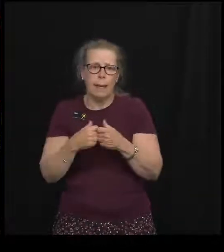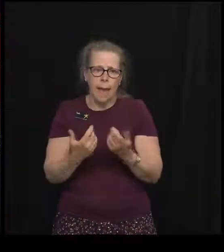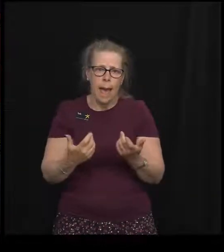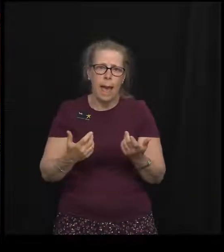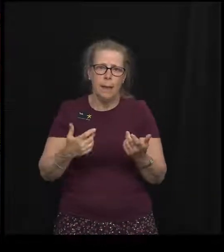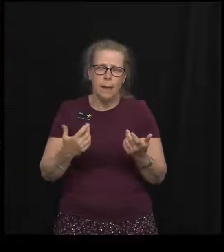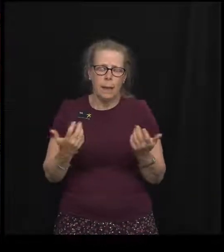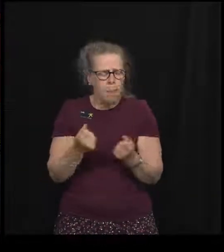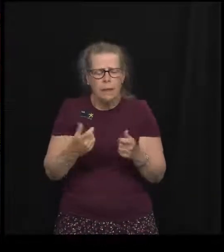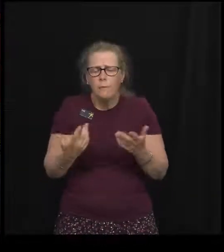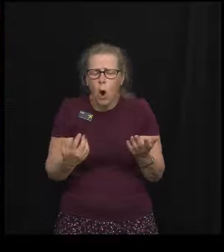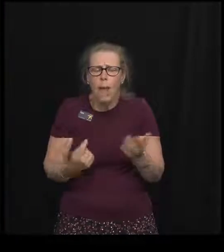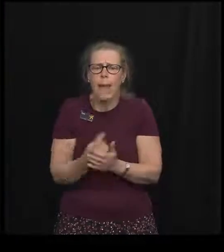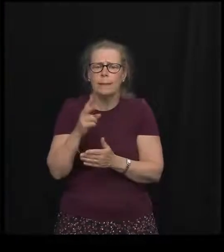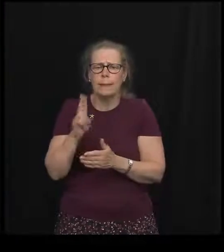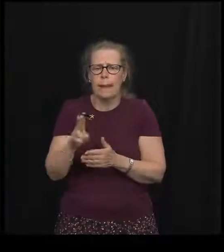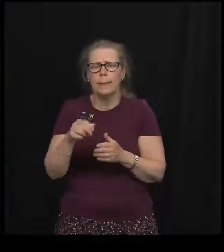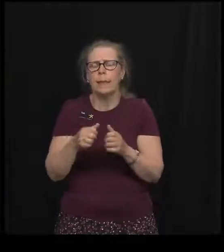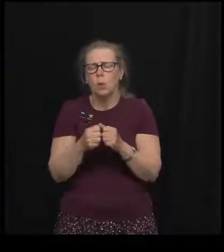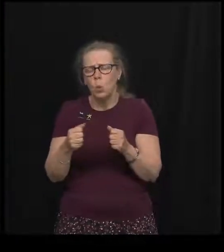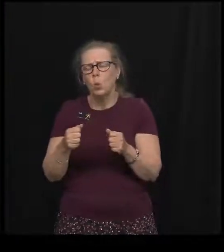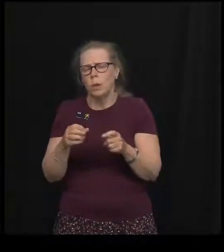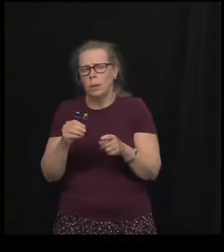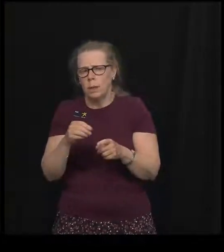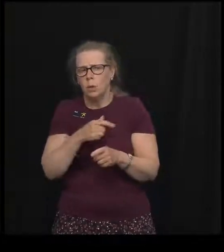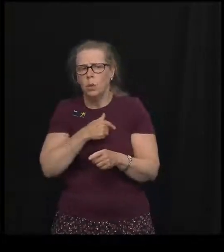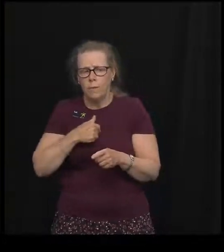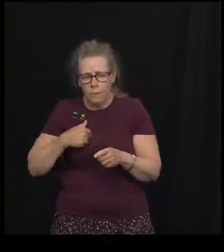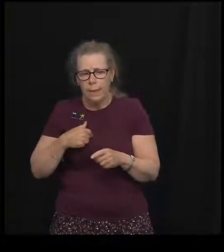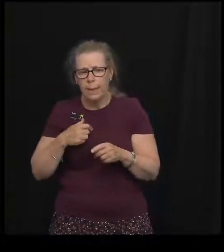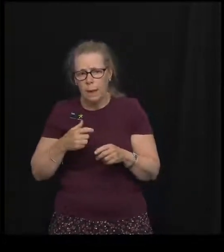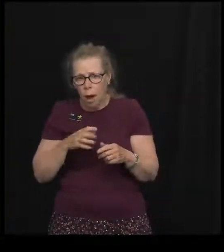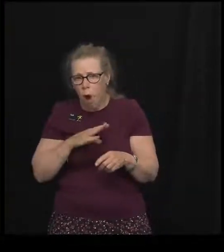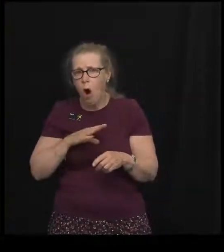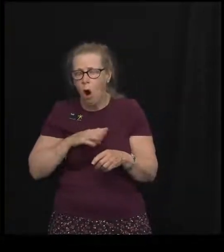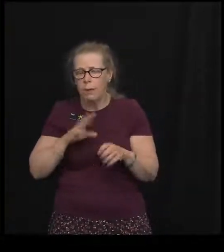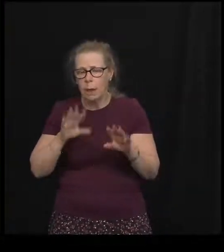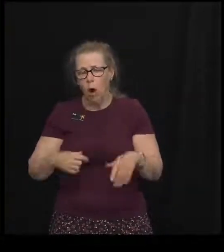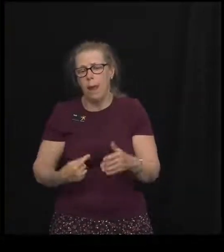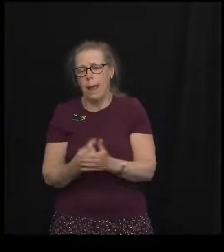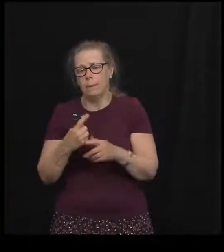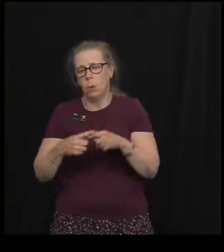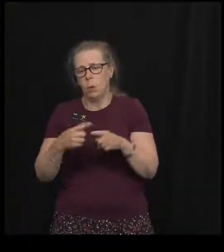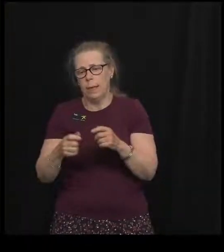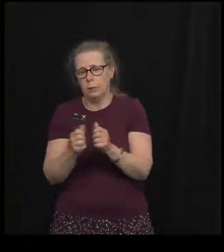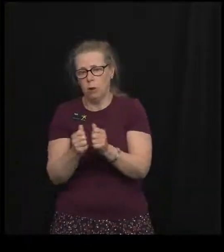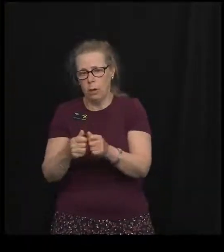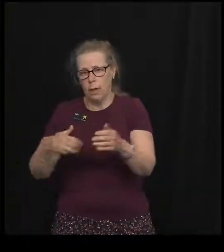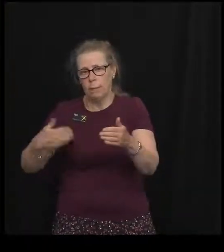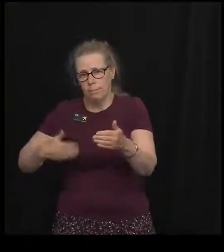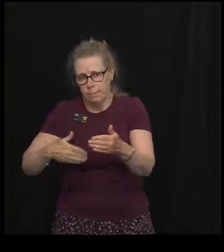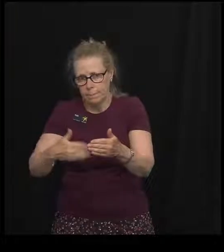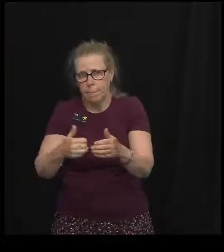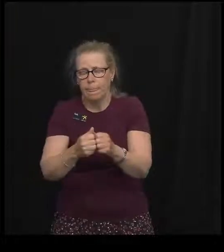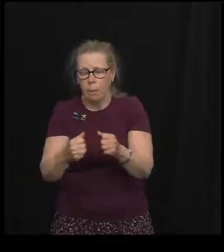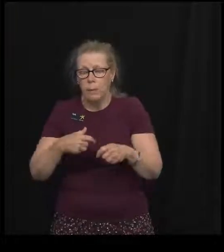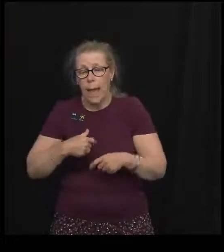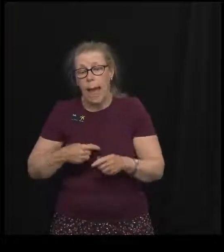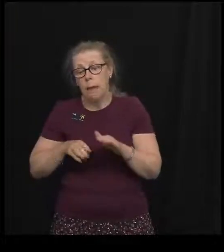anything happened there? The answer to that is yes, absolutely. There is progress. We've had setbacks, but there is sort of progress, and we need to make sure